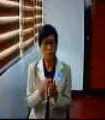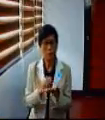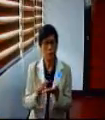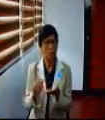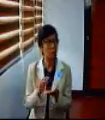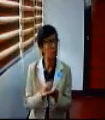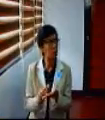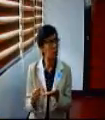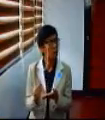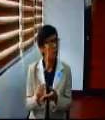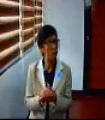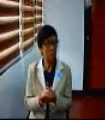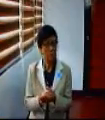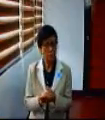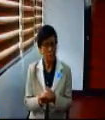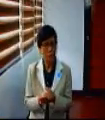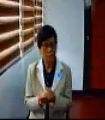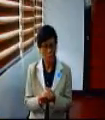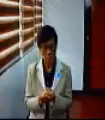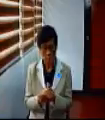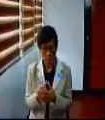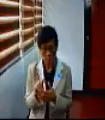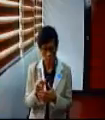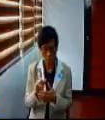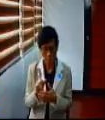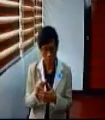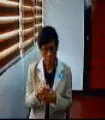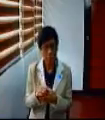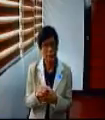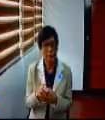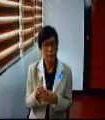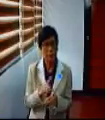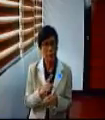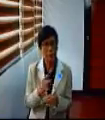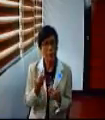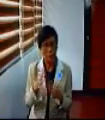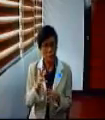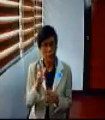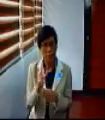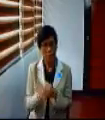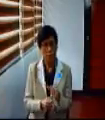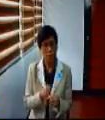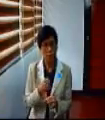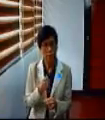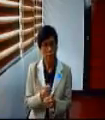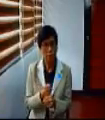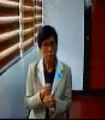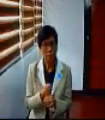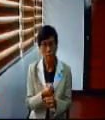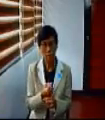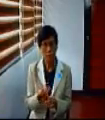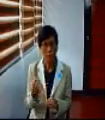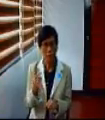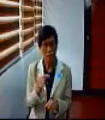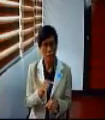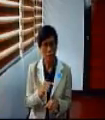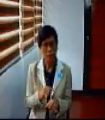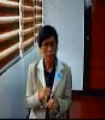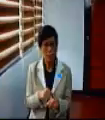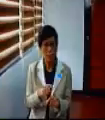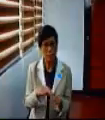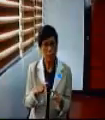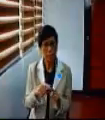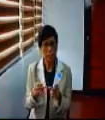rights. Well, to cut a very long story short, after 3 years of multi-stakeholder consultation, the kind